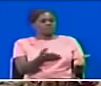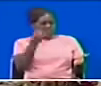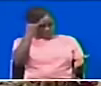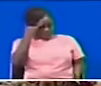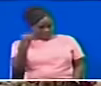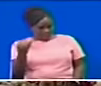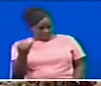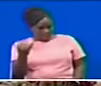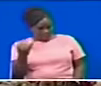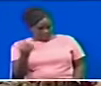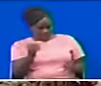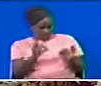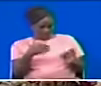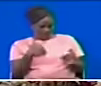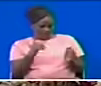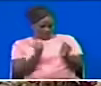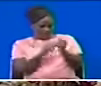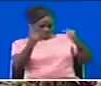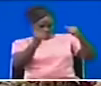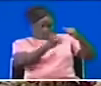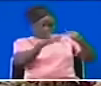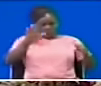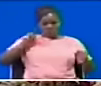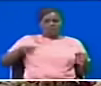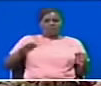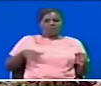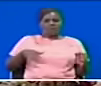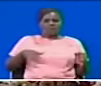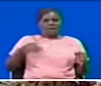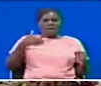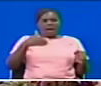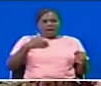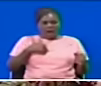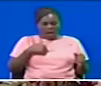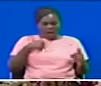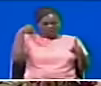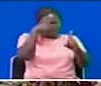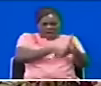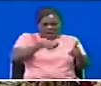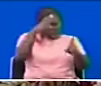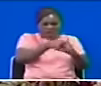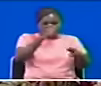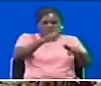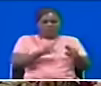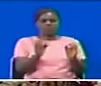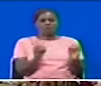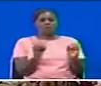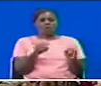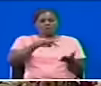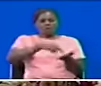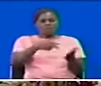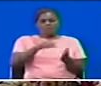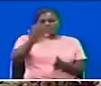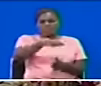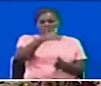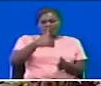imagine, if we only have 16 women, if we didn't have any affirmative seats, it means in the National Assembly we'd